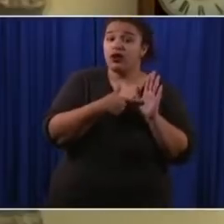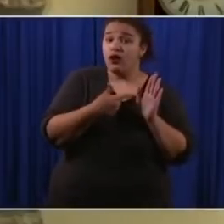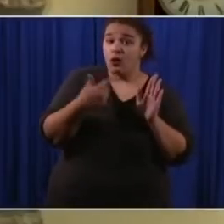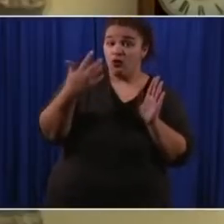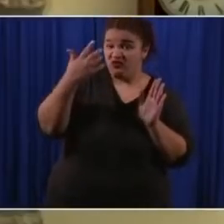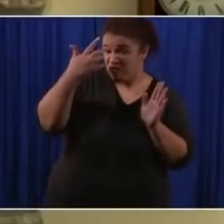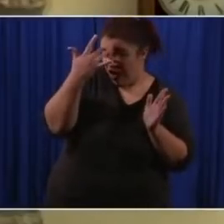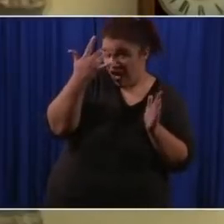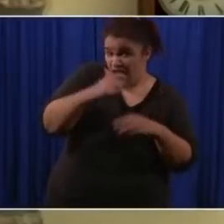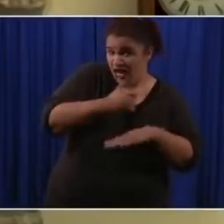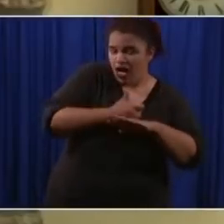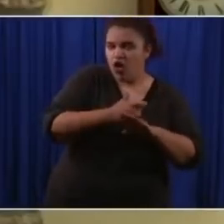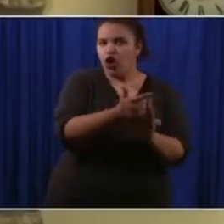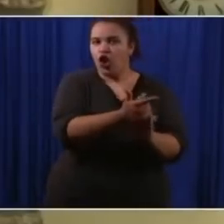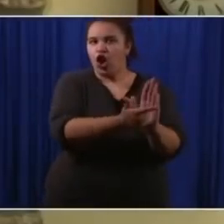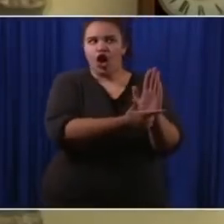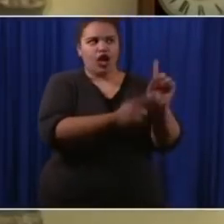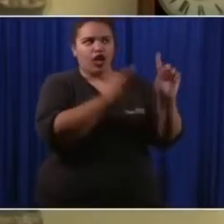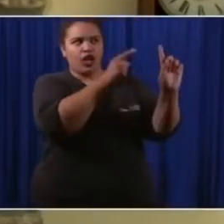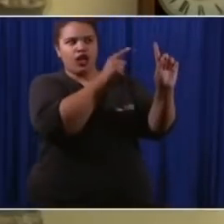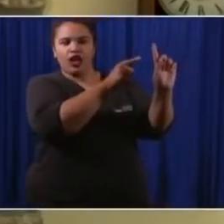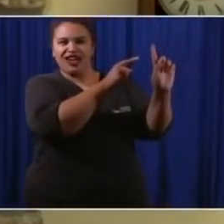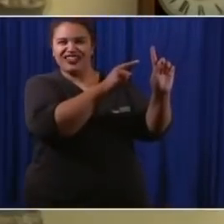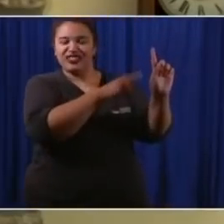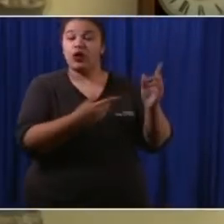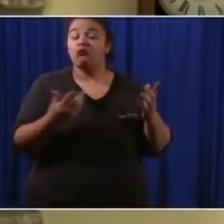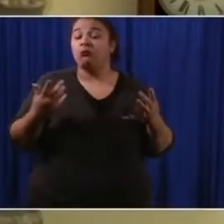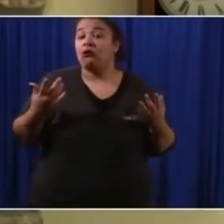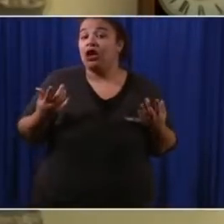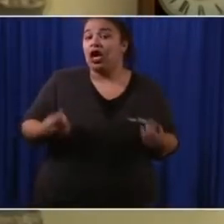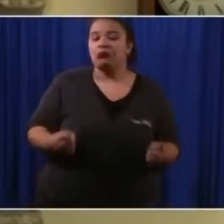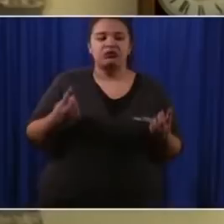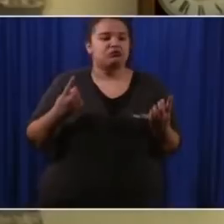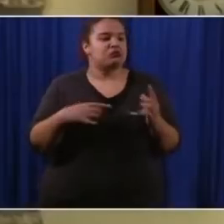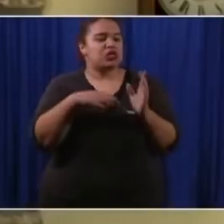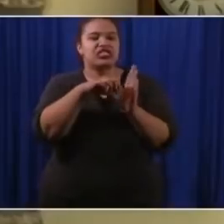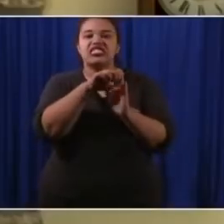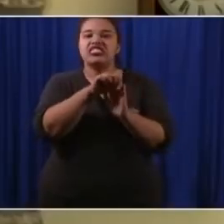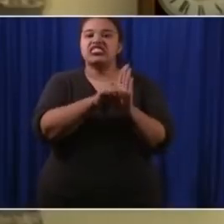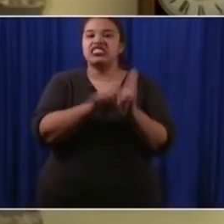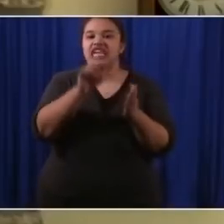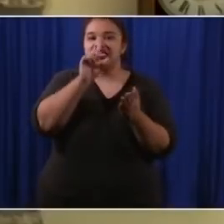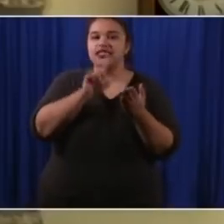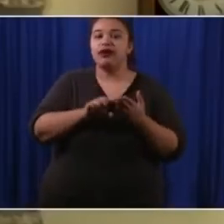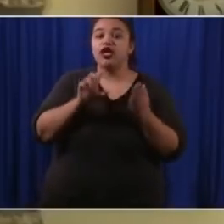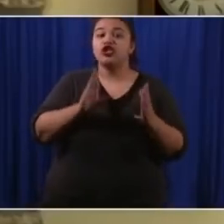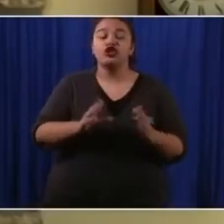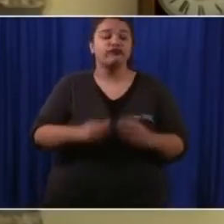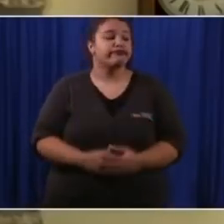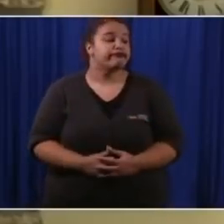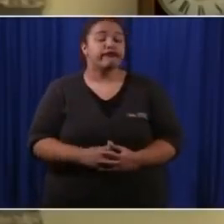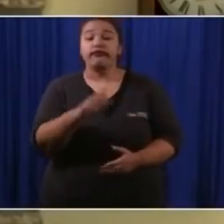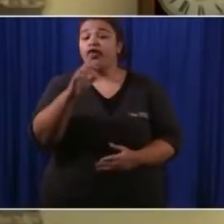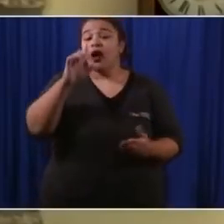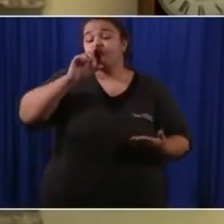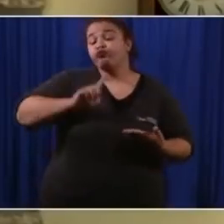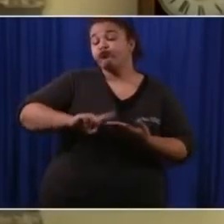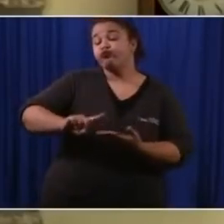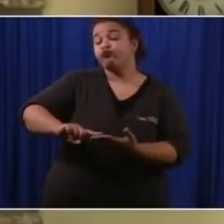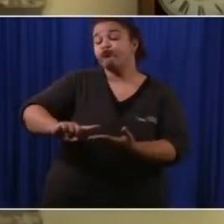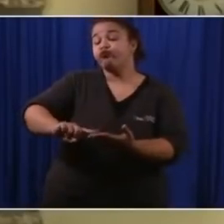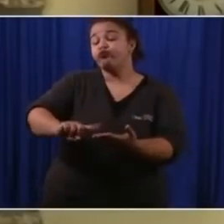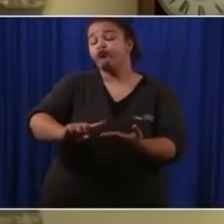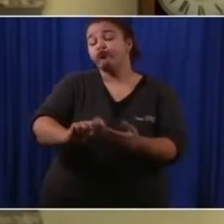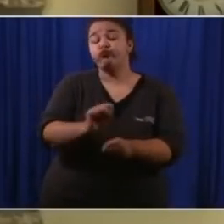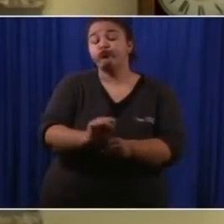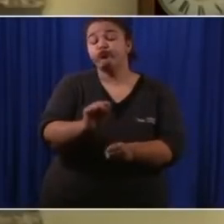want, let's say, a state inspector who is out, who might have a political button on state